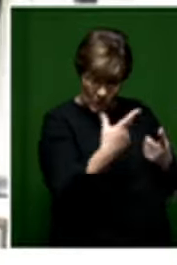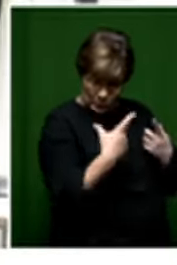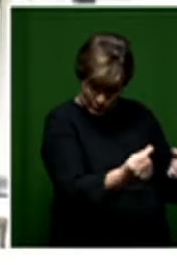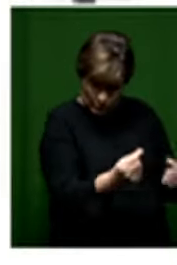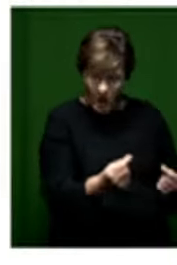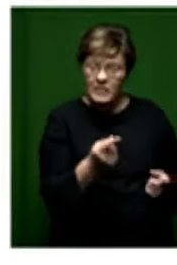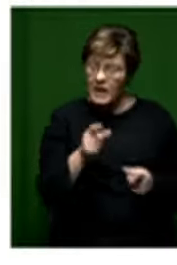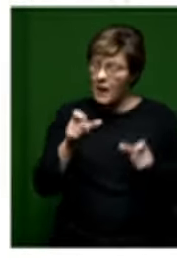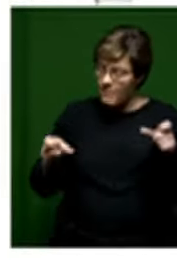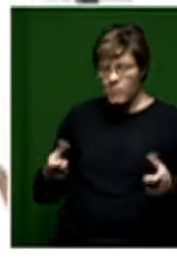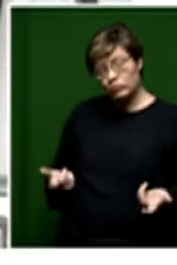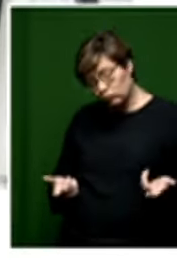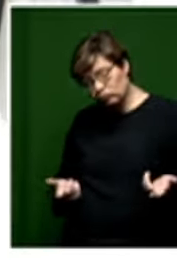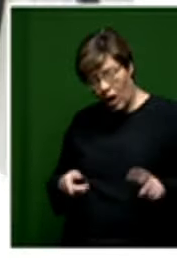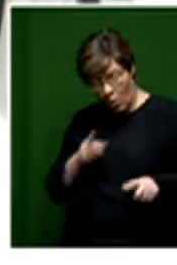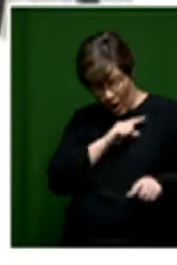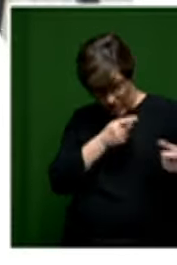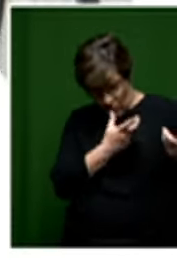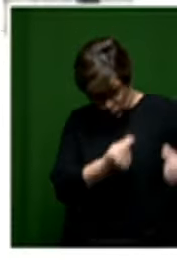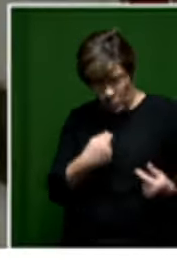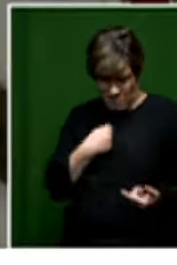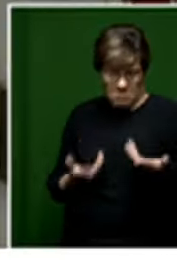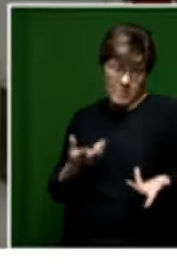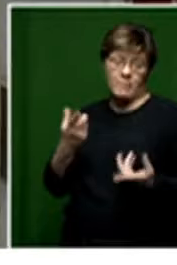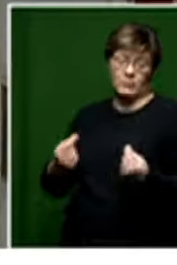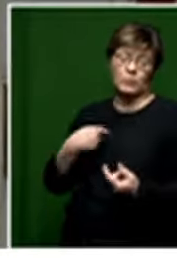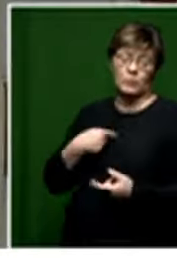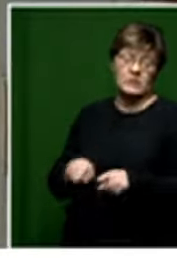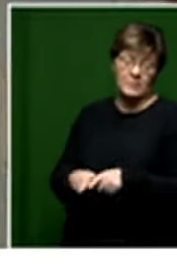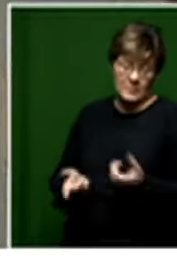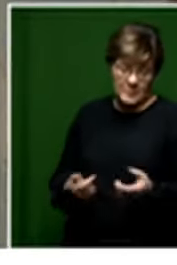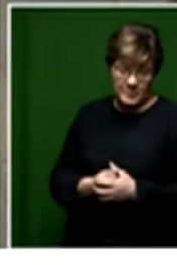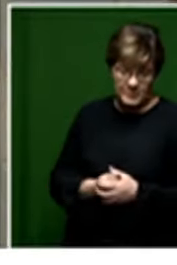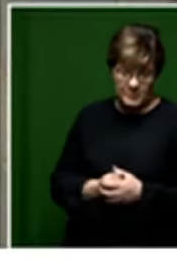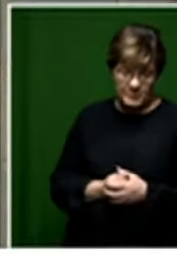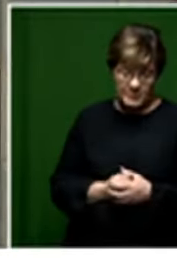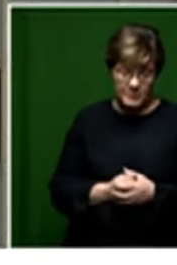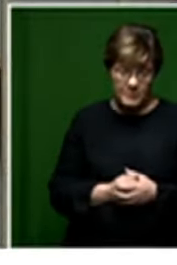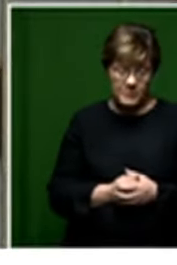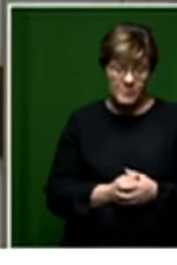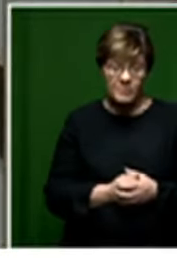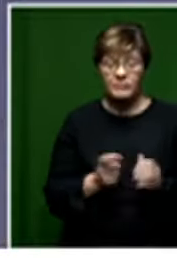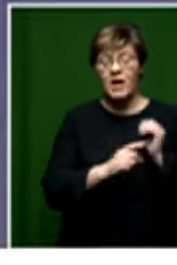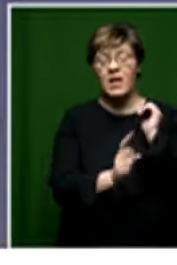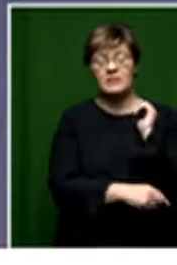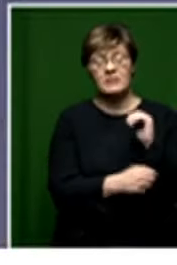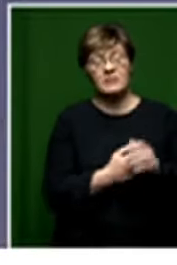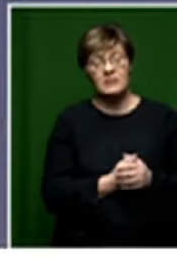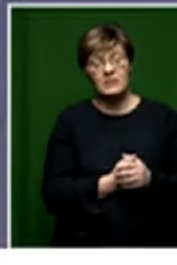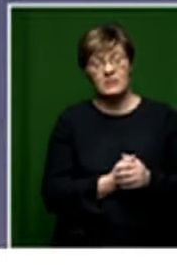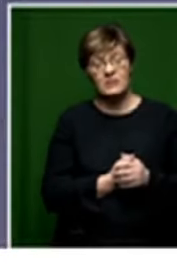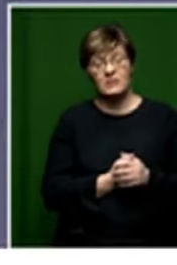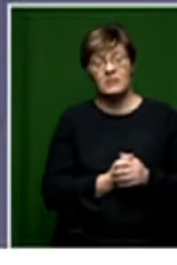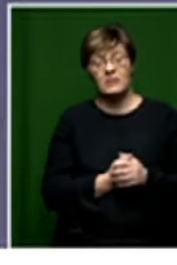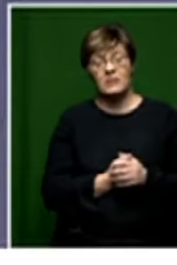effect on willingness to oneself come forward and take the jab. And just finally, in